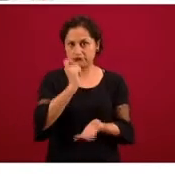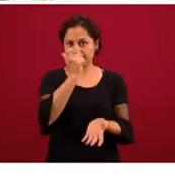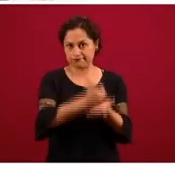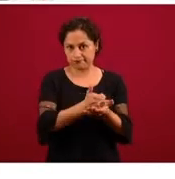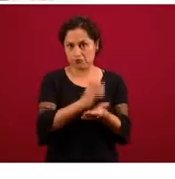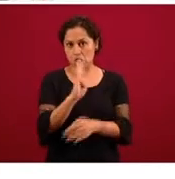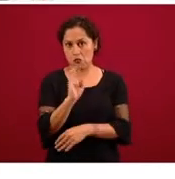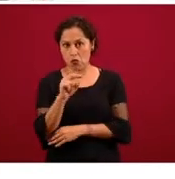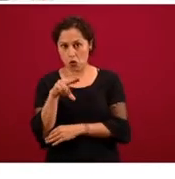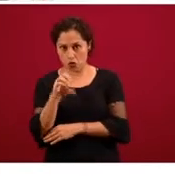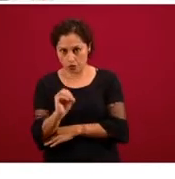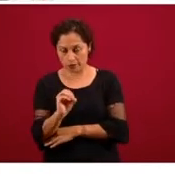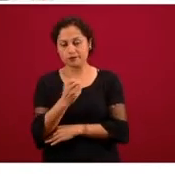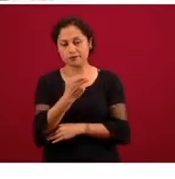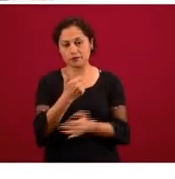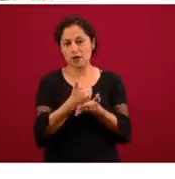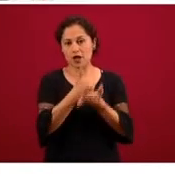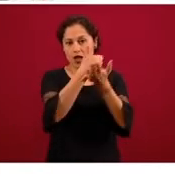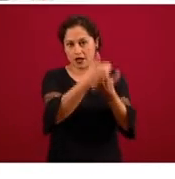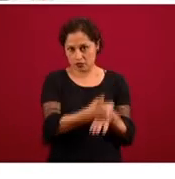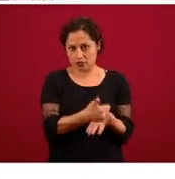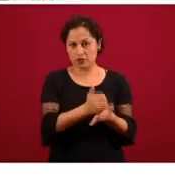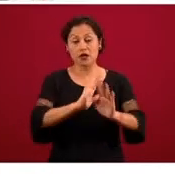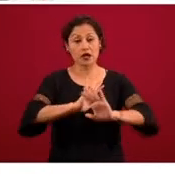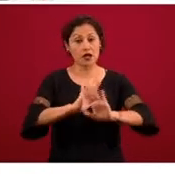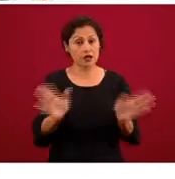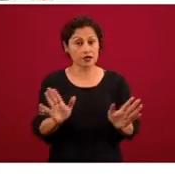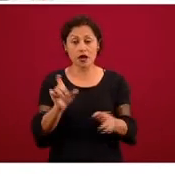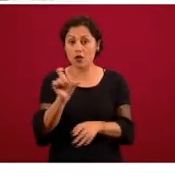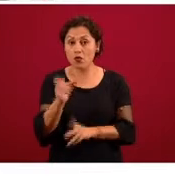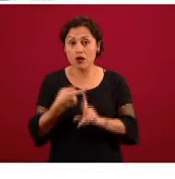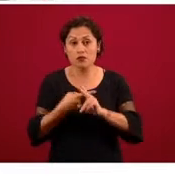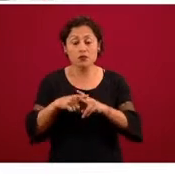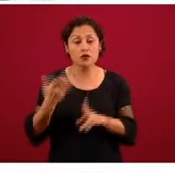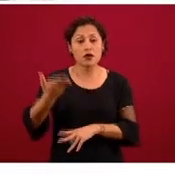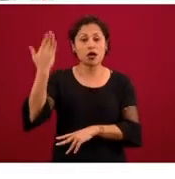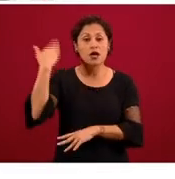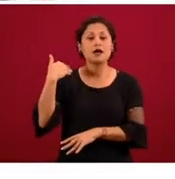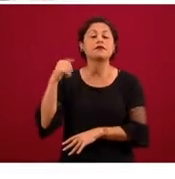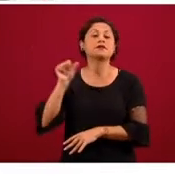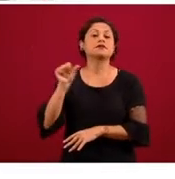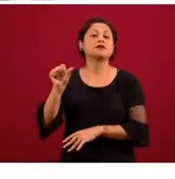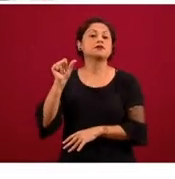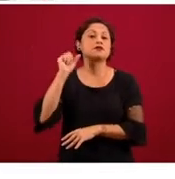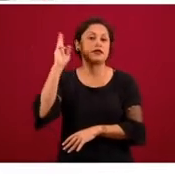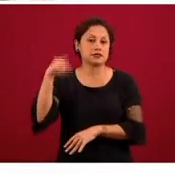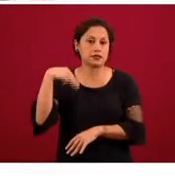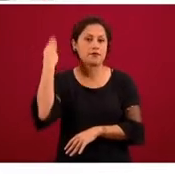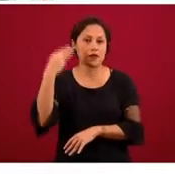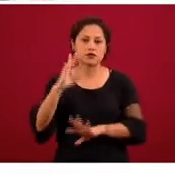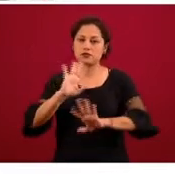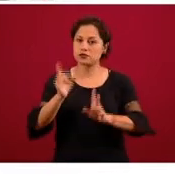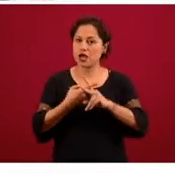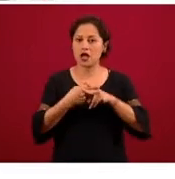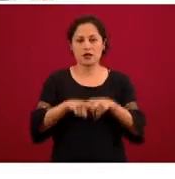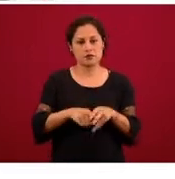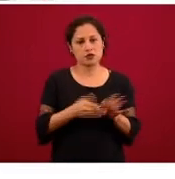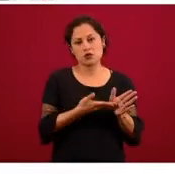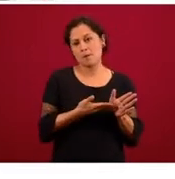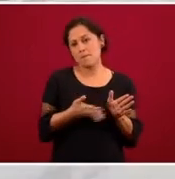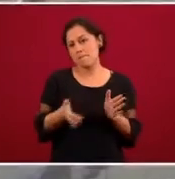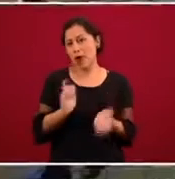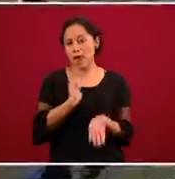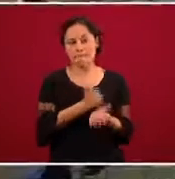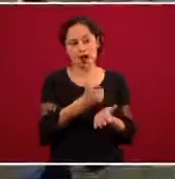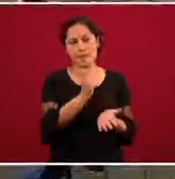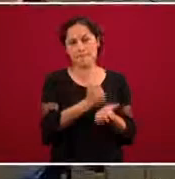this compensation. This is going to start well, it started on March 16th, and it's going to go